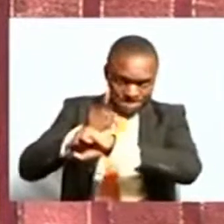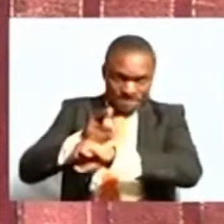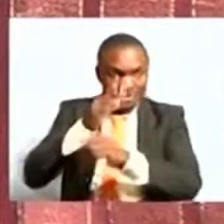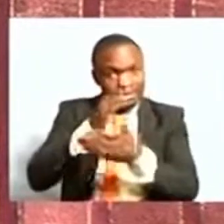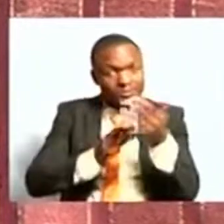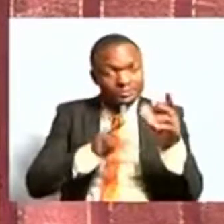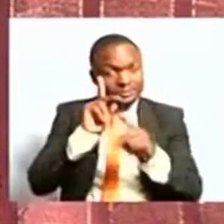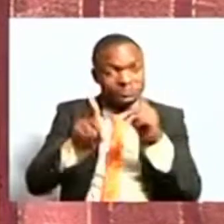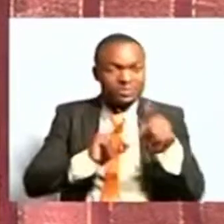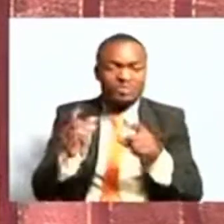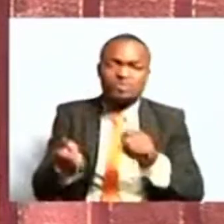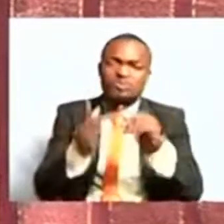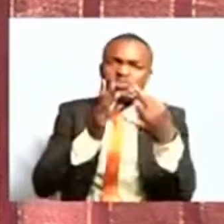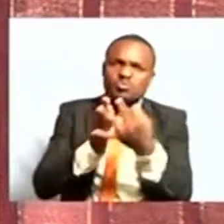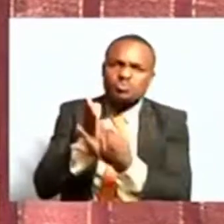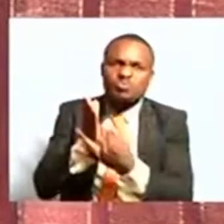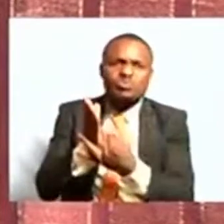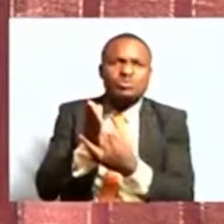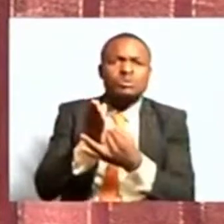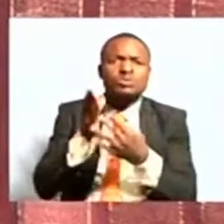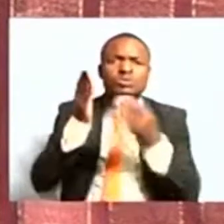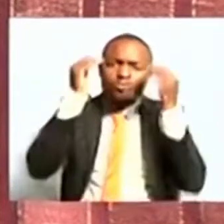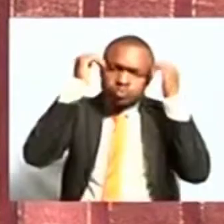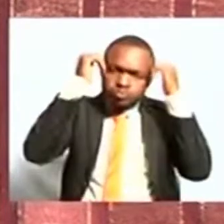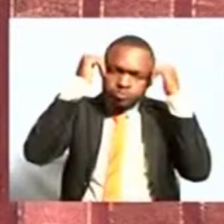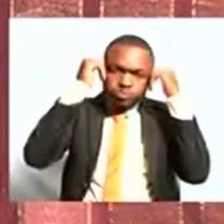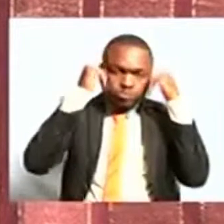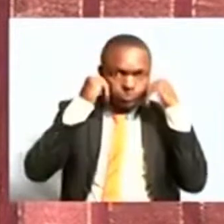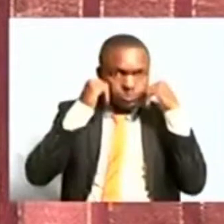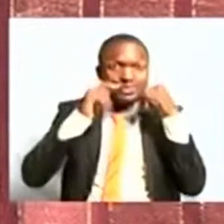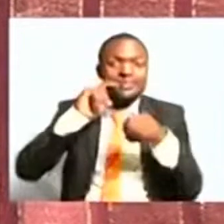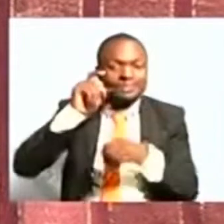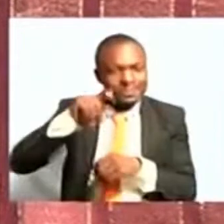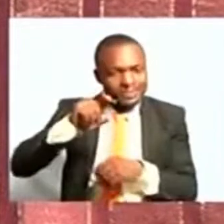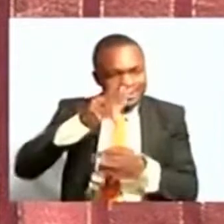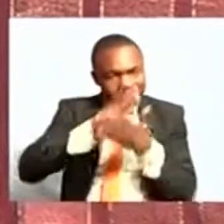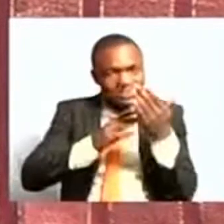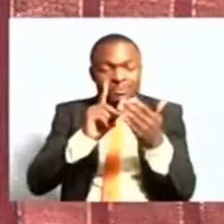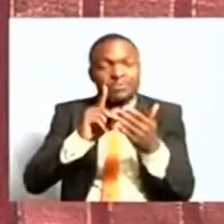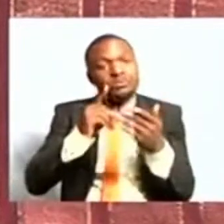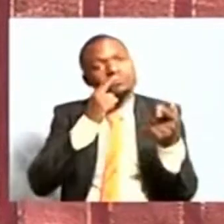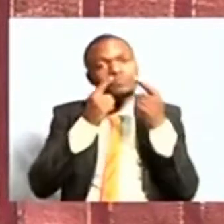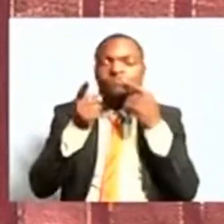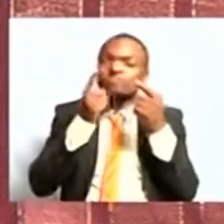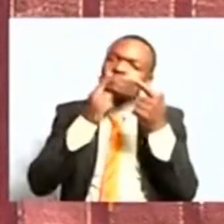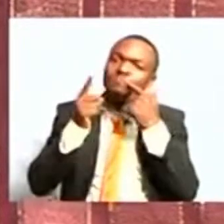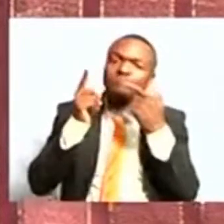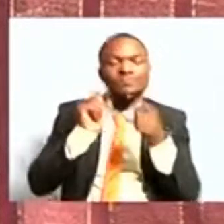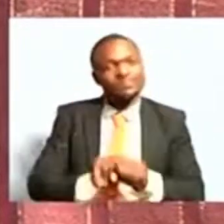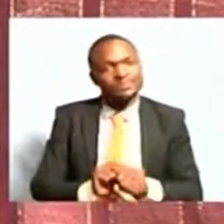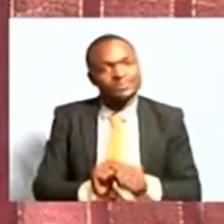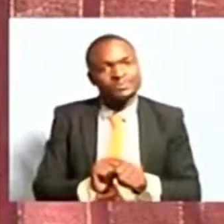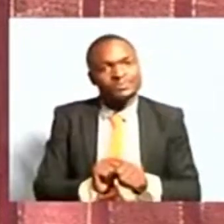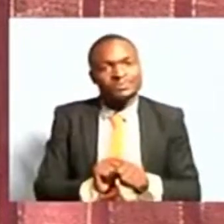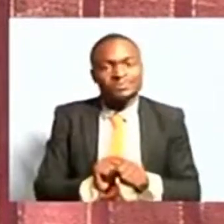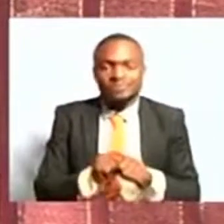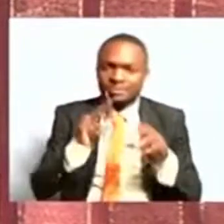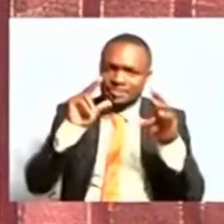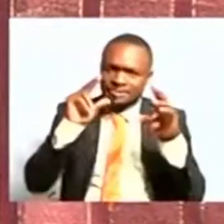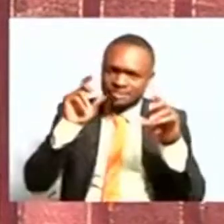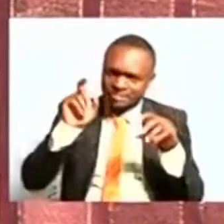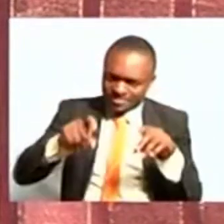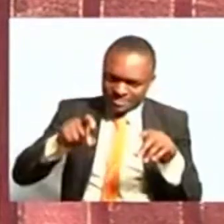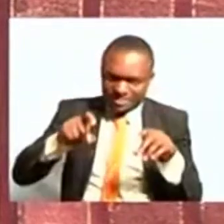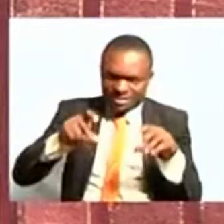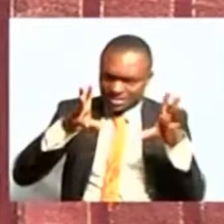have gone through so much stress and they need somebody to talk to. They need to accept the condition in which they are